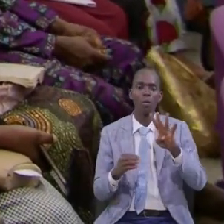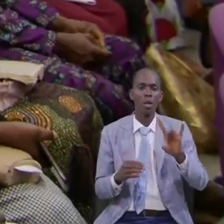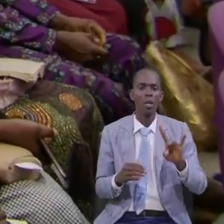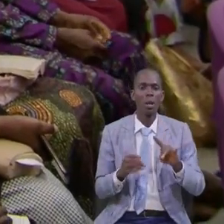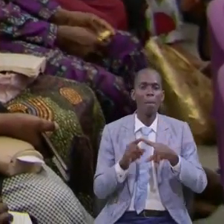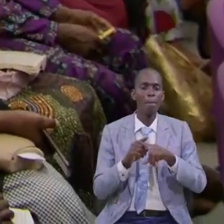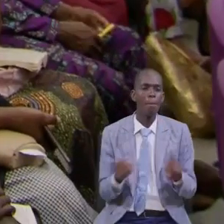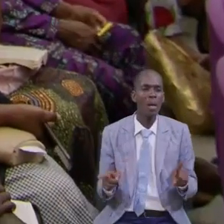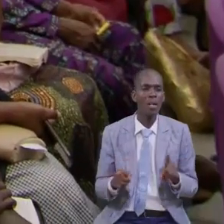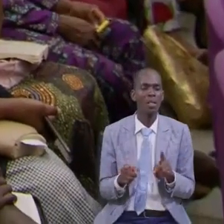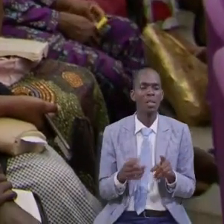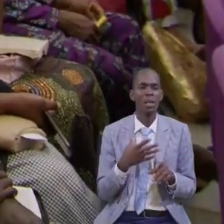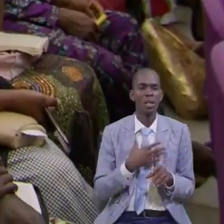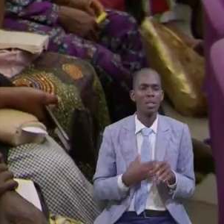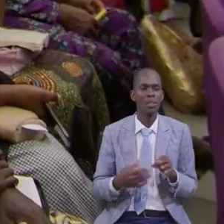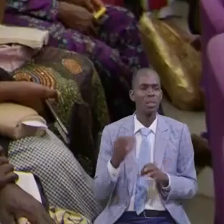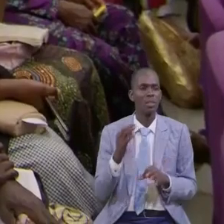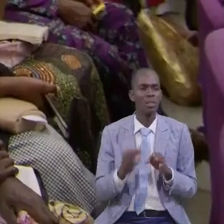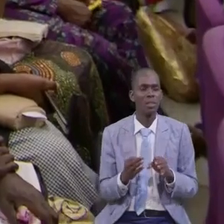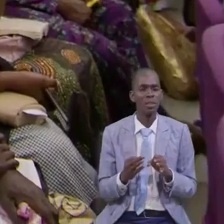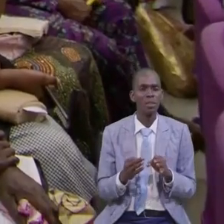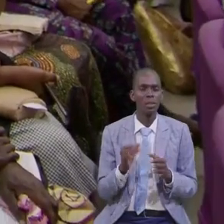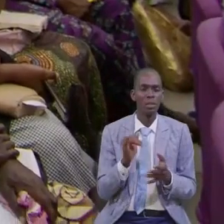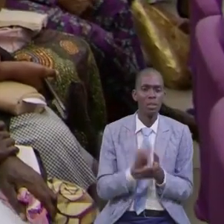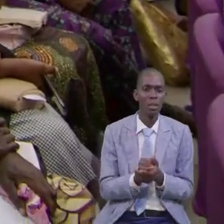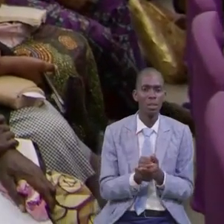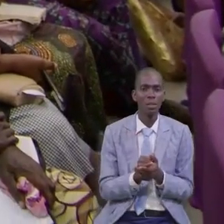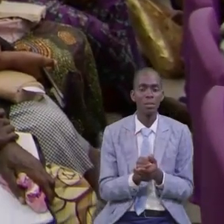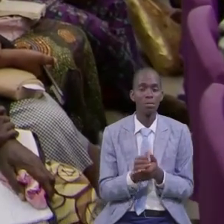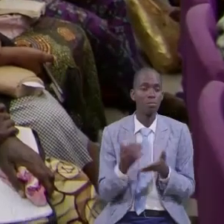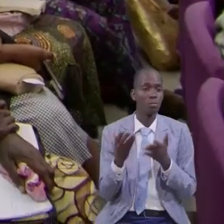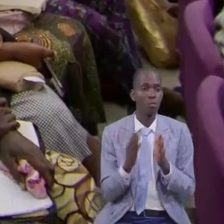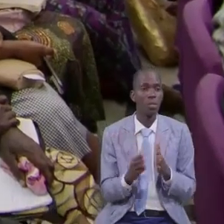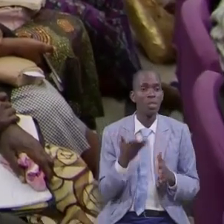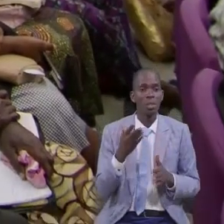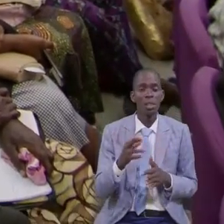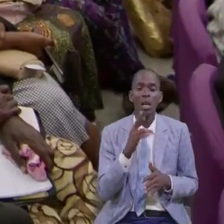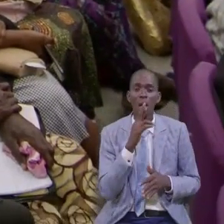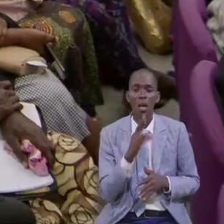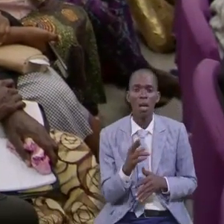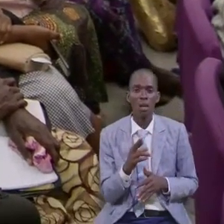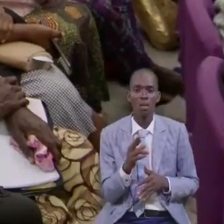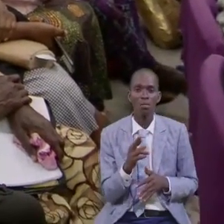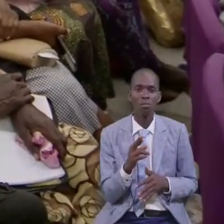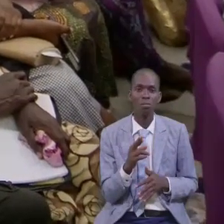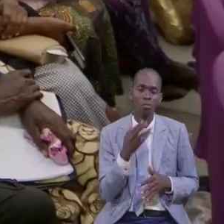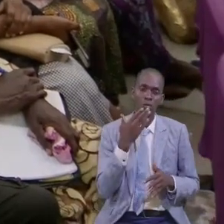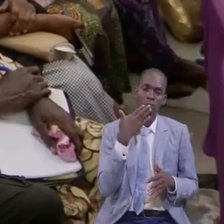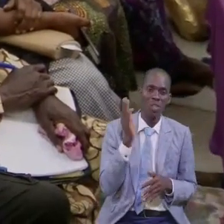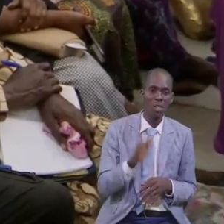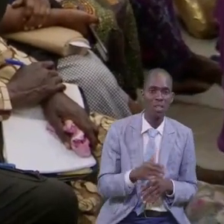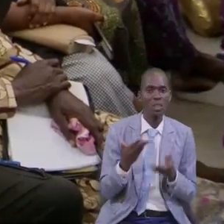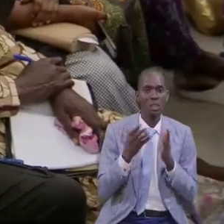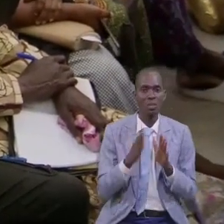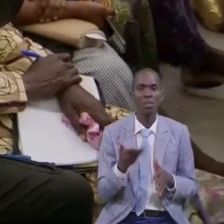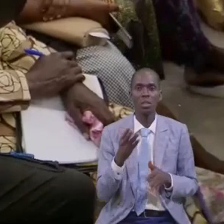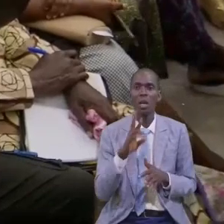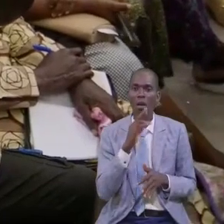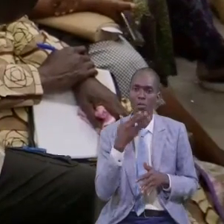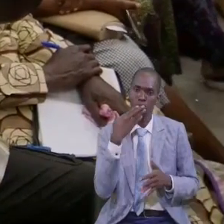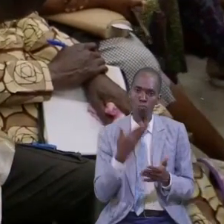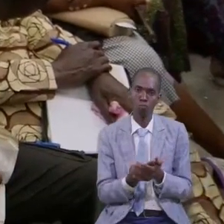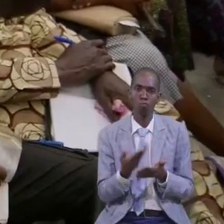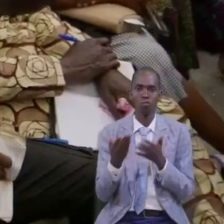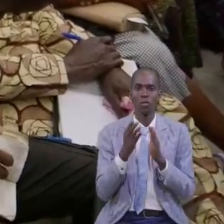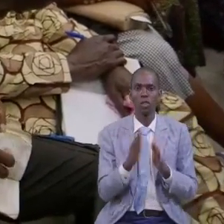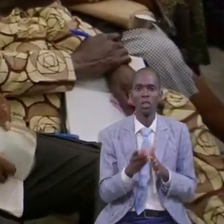and if that evil servants, there are evil servants, there are good servants. There are